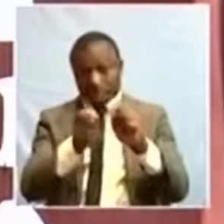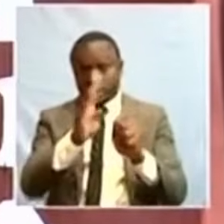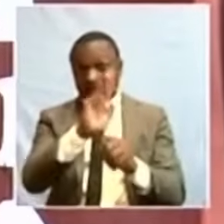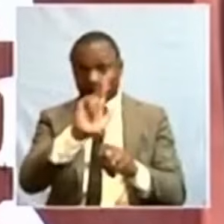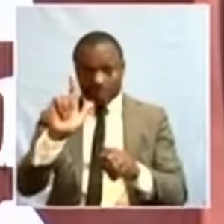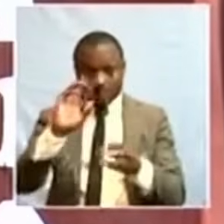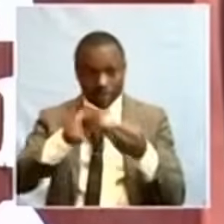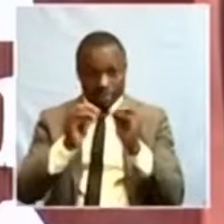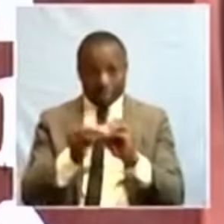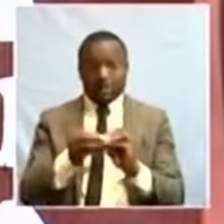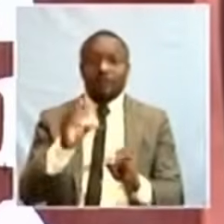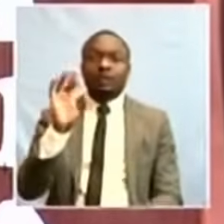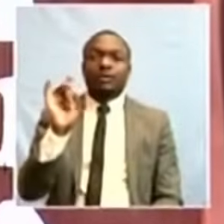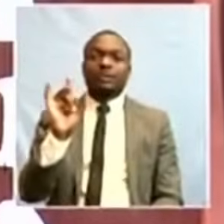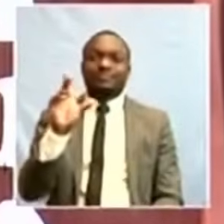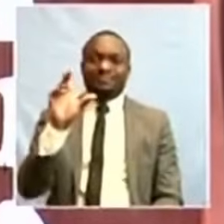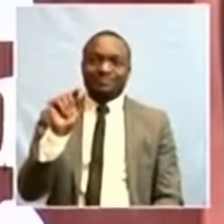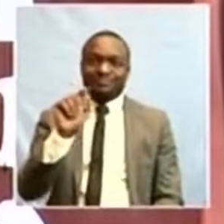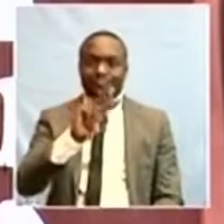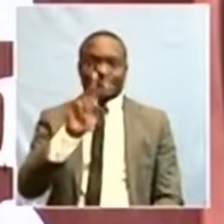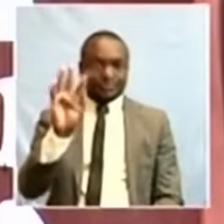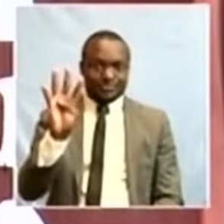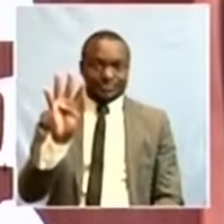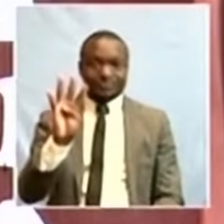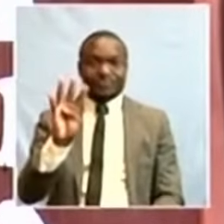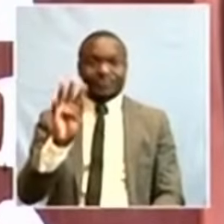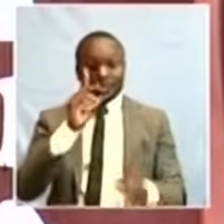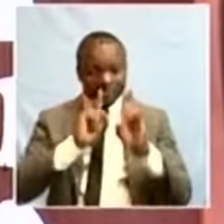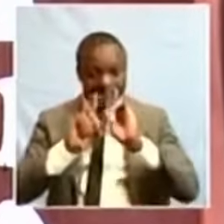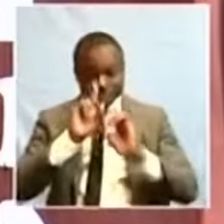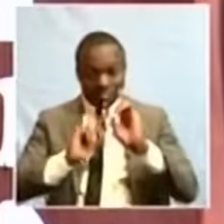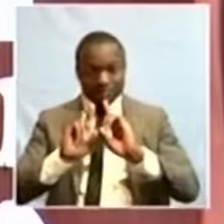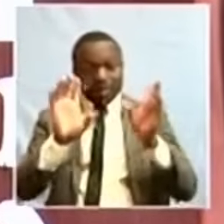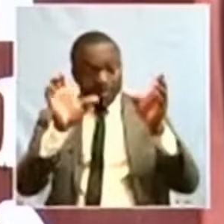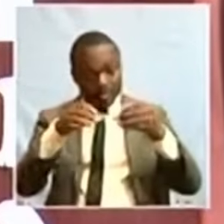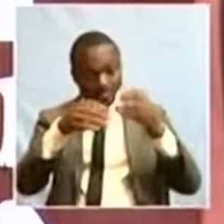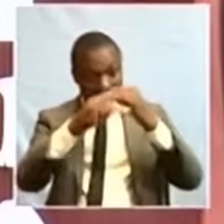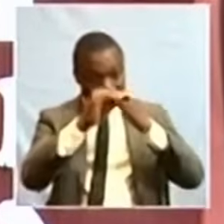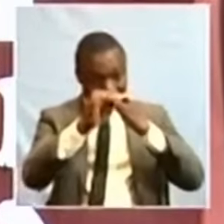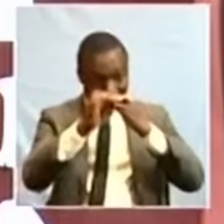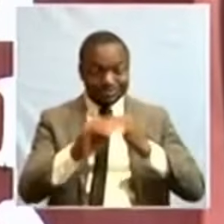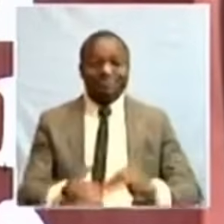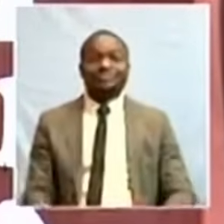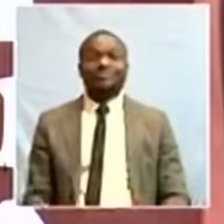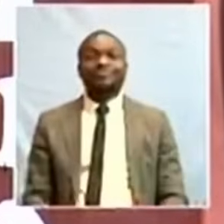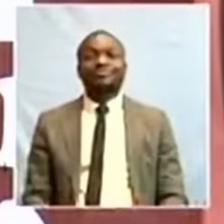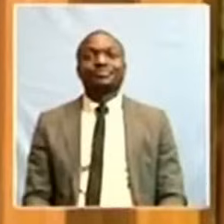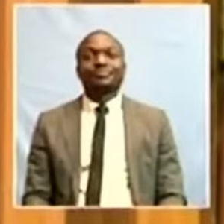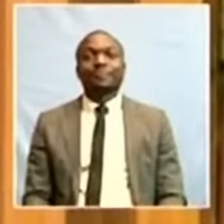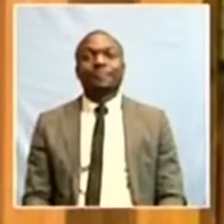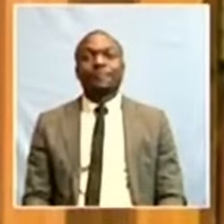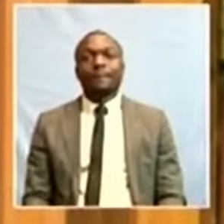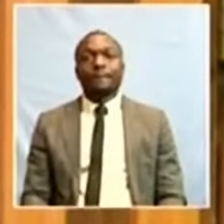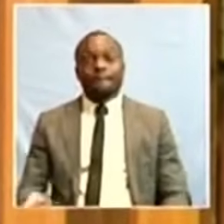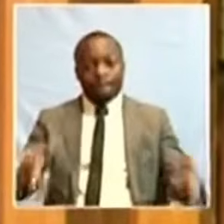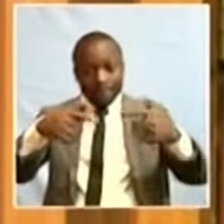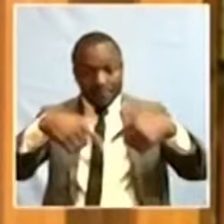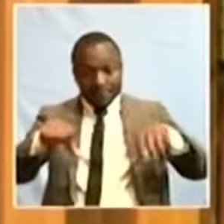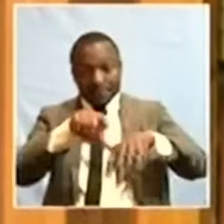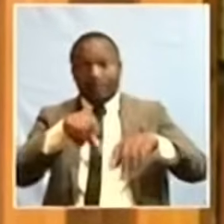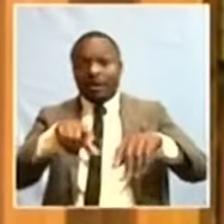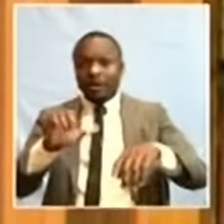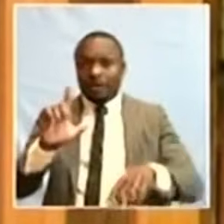Assembly Bill number 18 over 2024 to be considered at a committee stage. And the Local